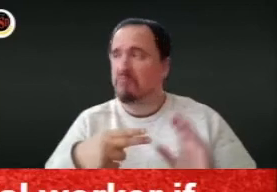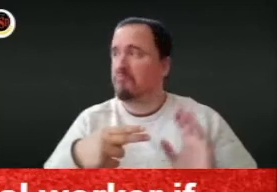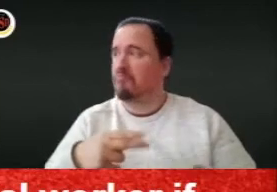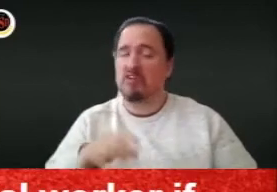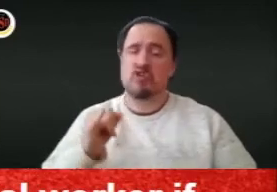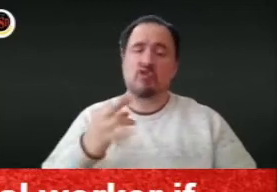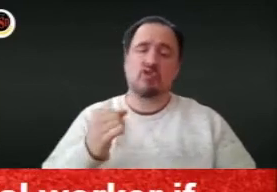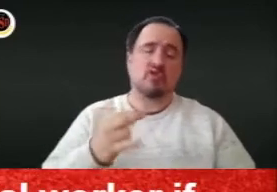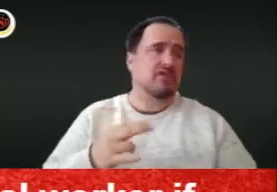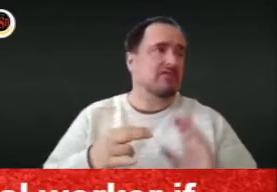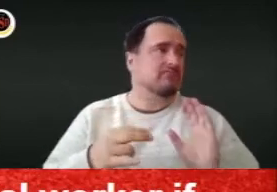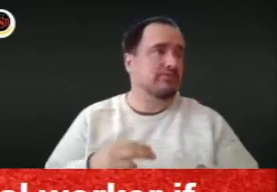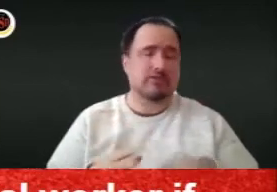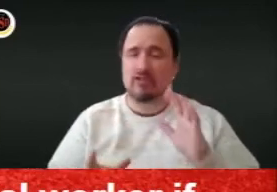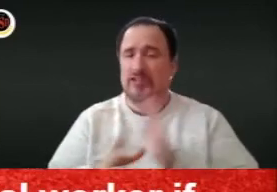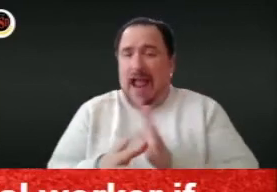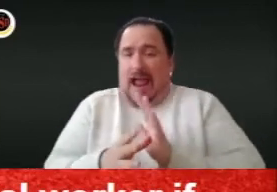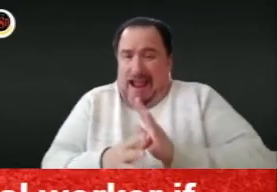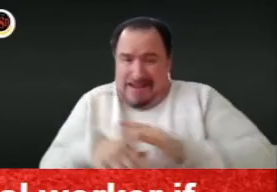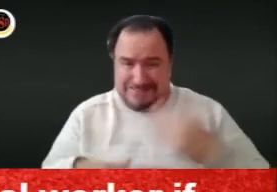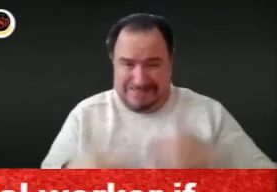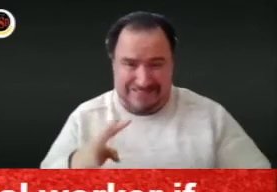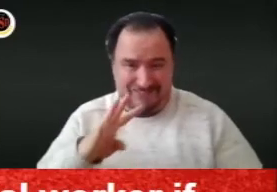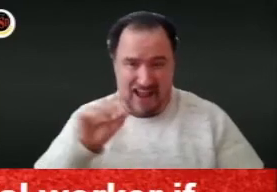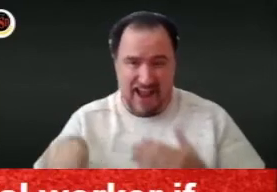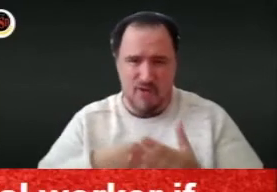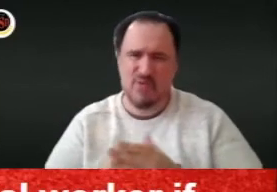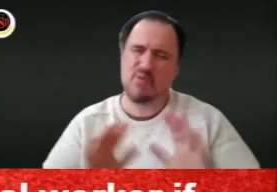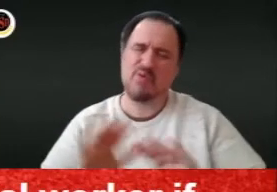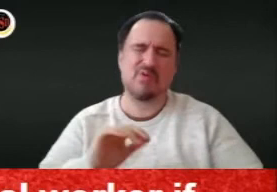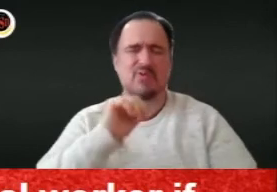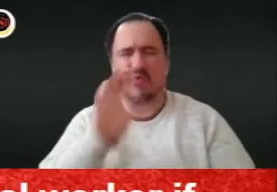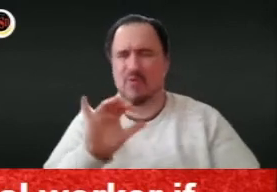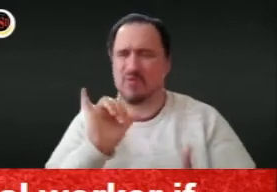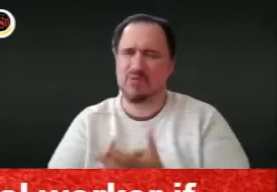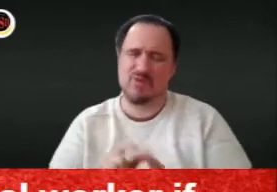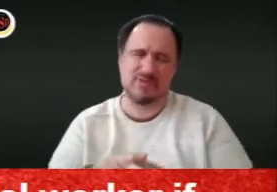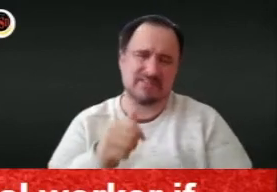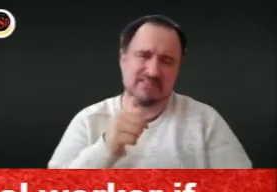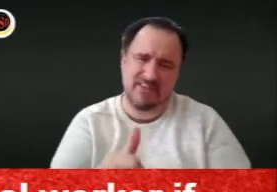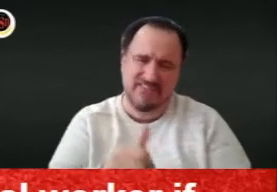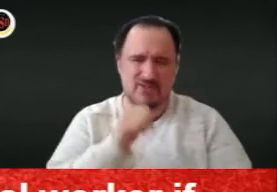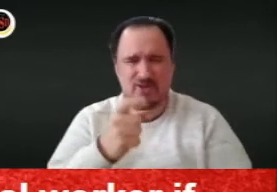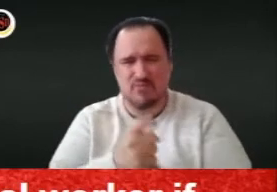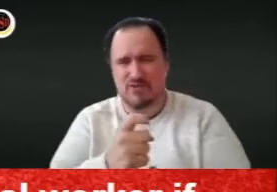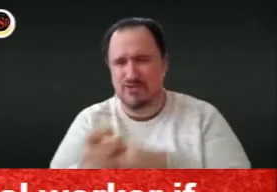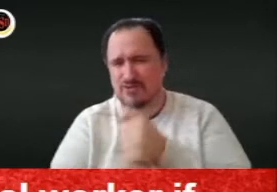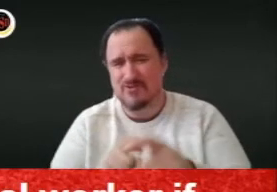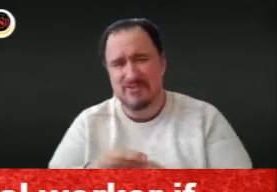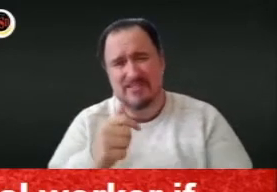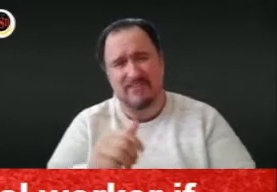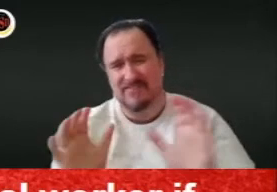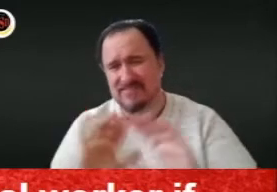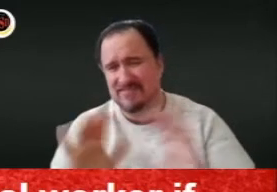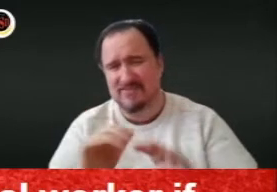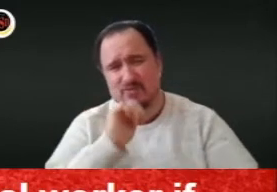And freshman, sophomore, junior year, you don't do any community service and then you wait all senior year to do it. Don't do that. That's tough.